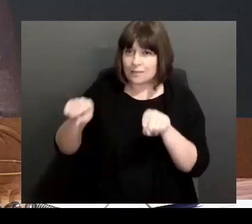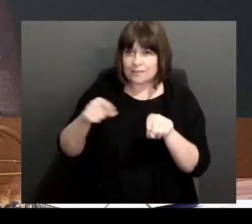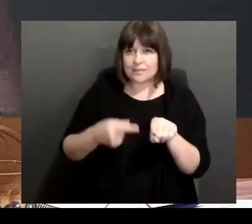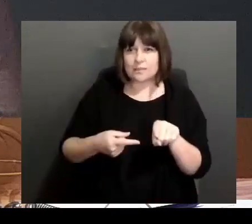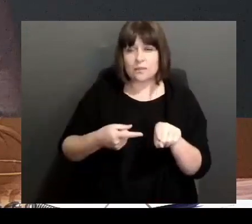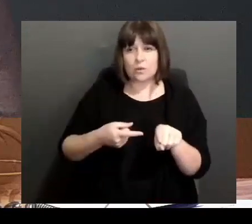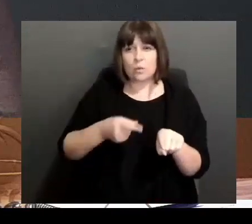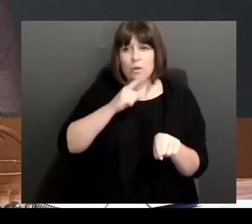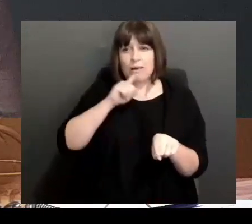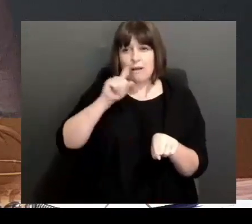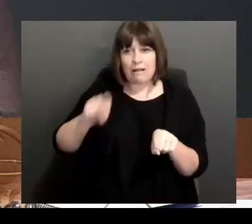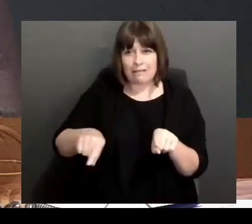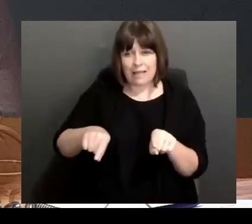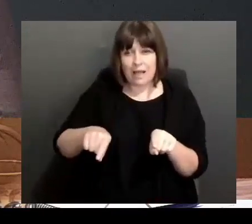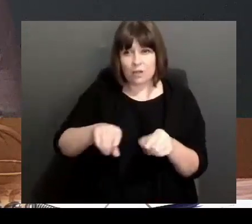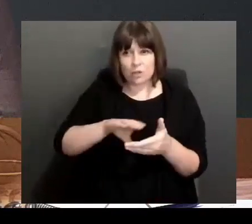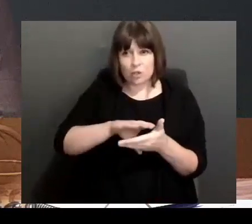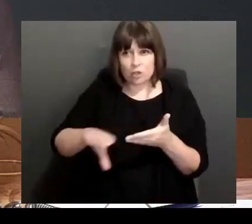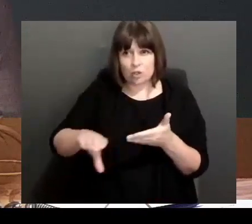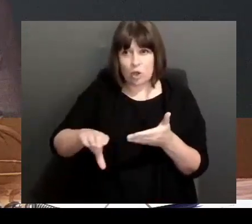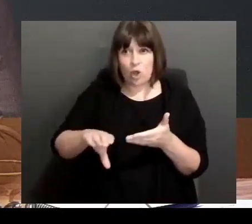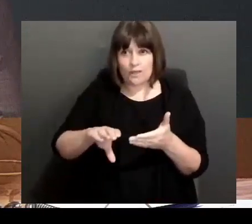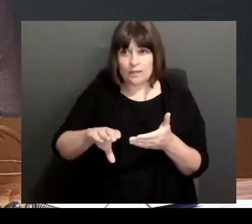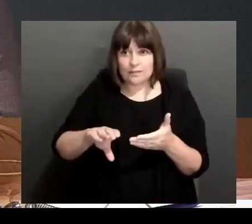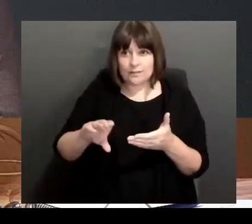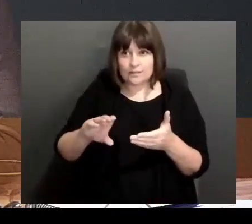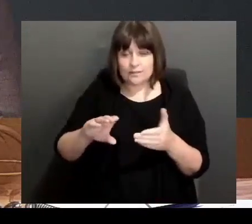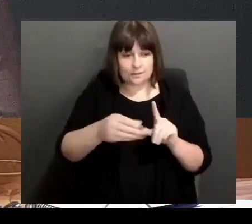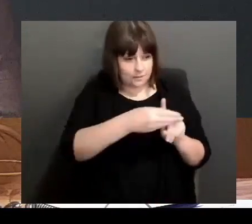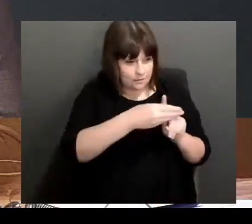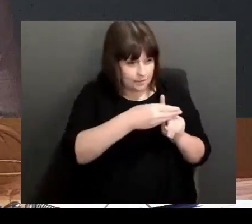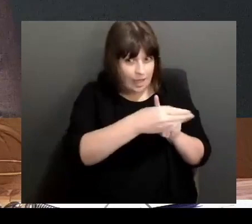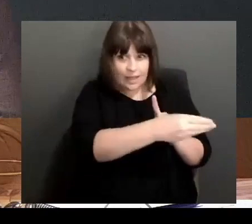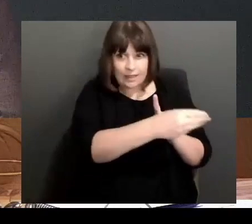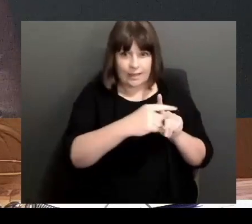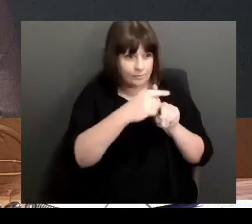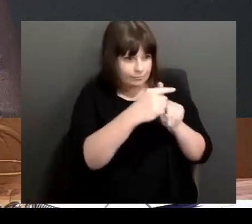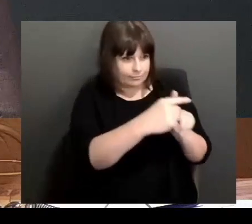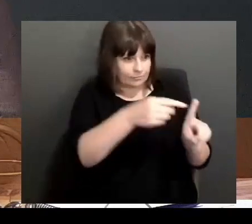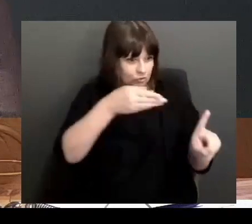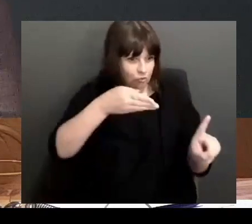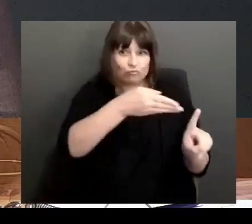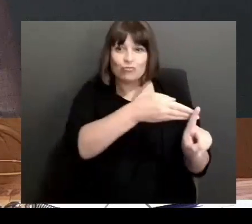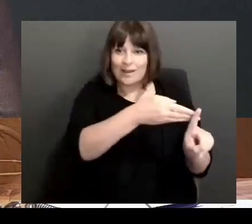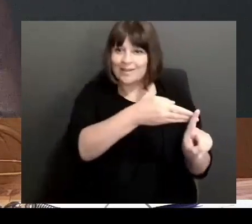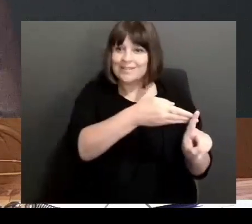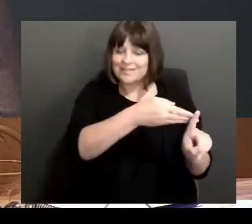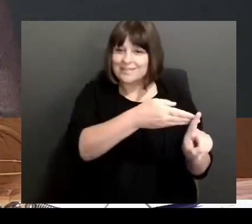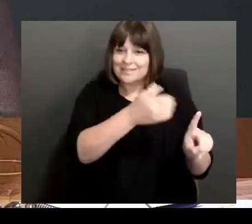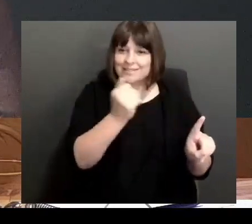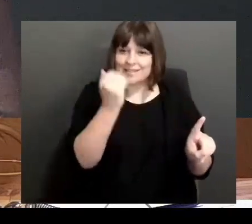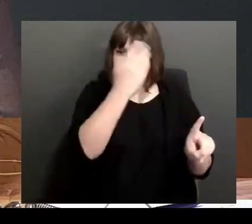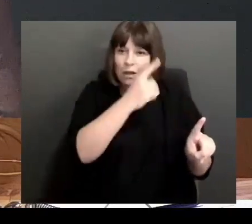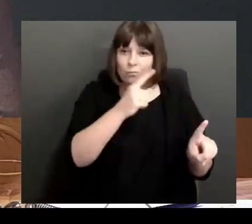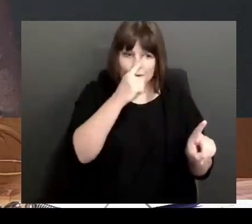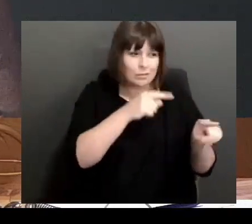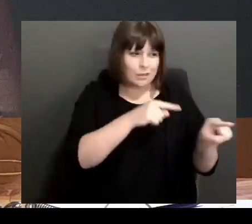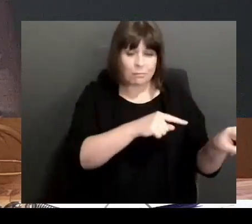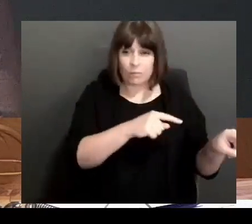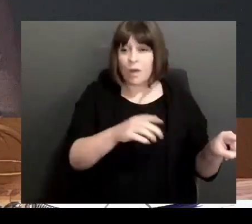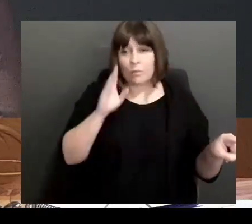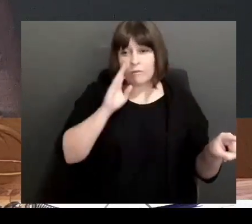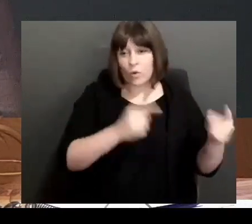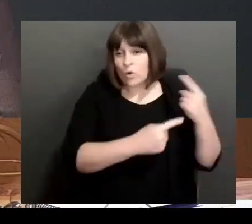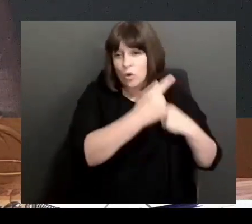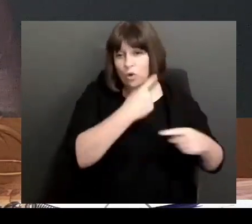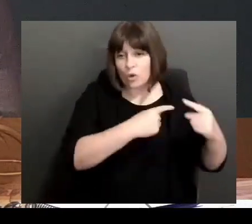to registered Aboriginal parties. Now, we've heard loud and clear from our mob that that's, you know, hard-fought gains that they have to go through, but also